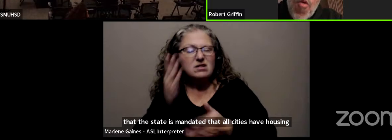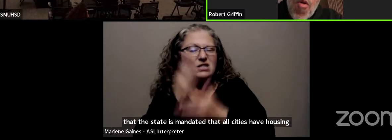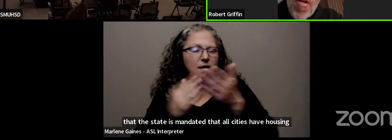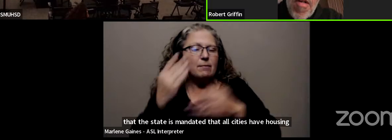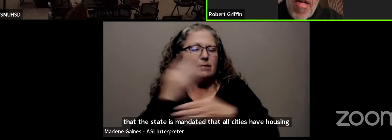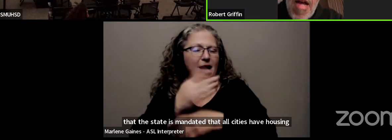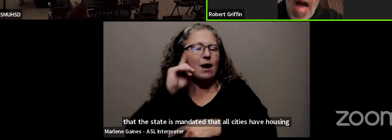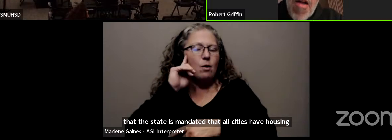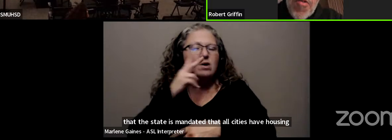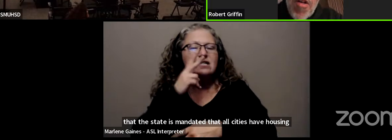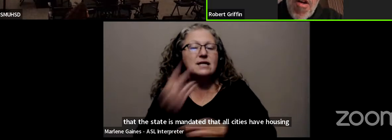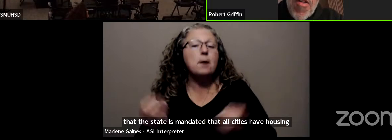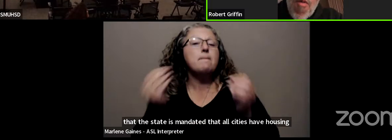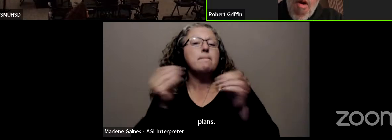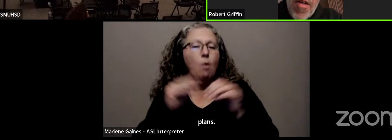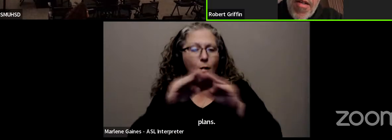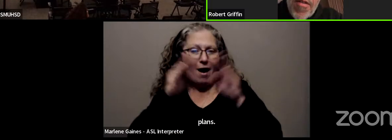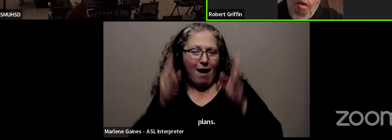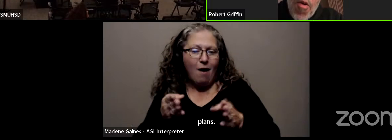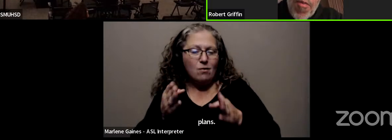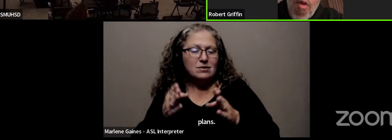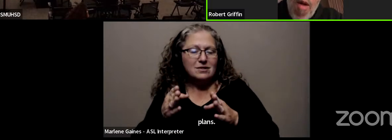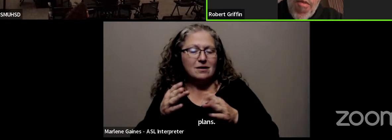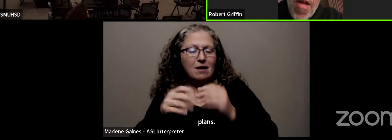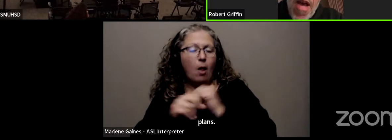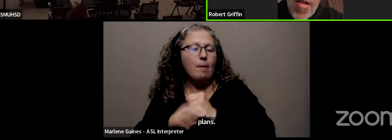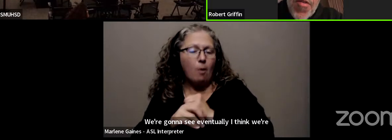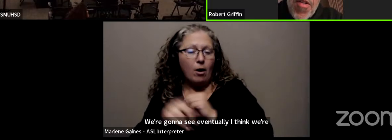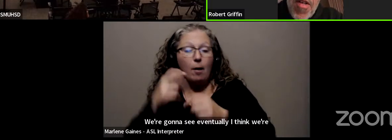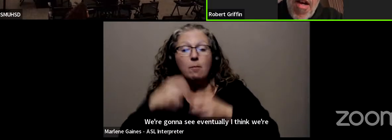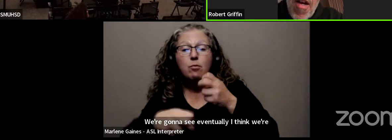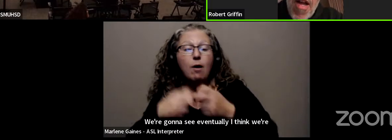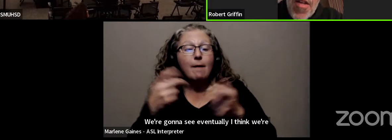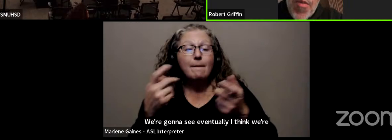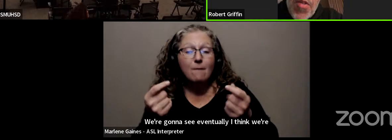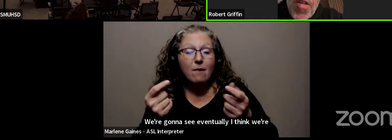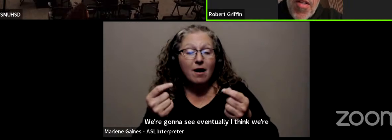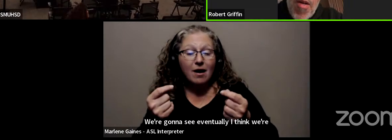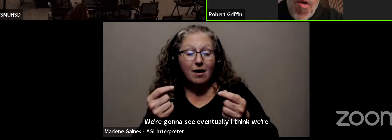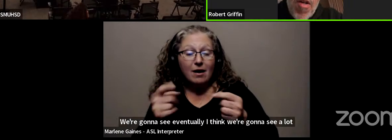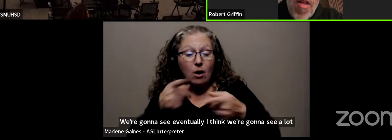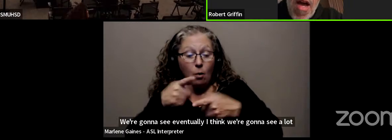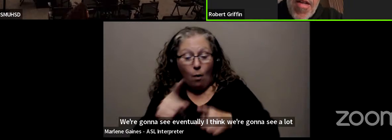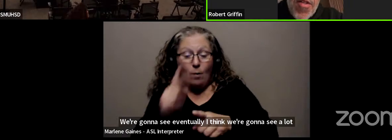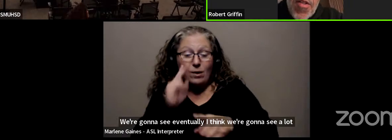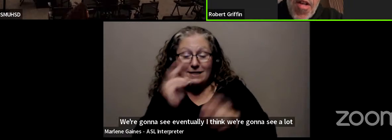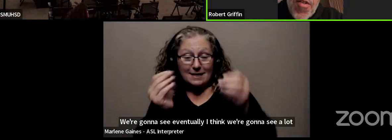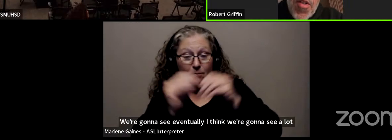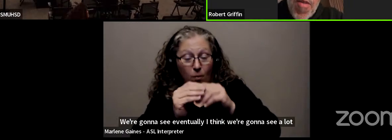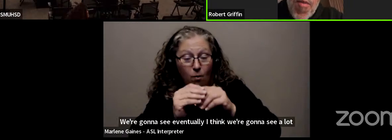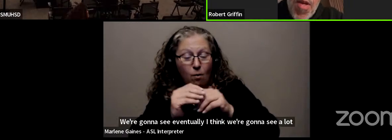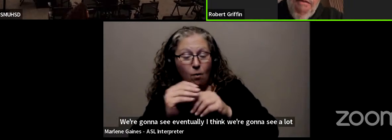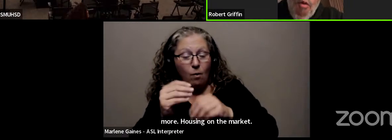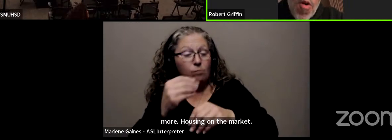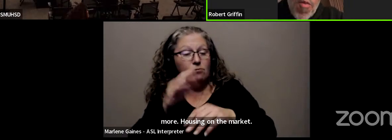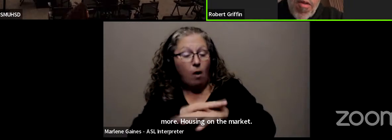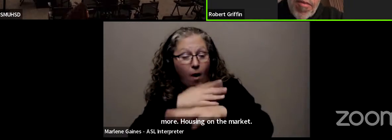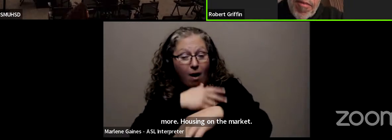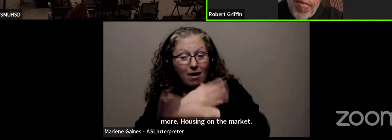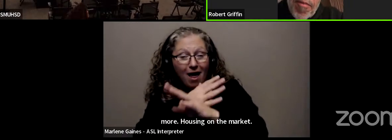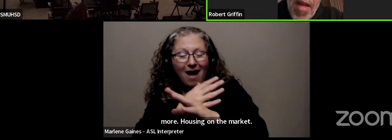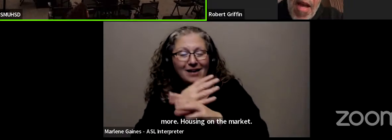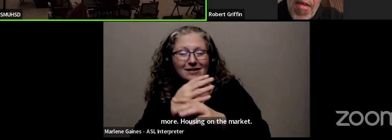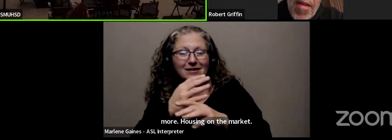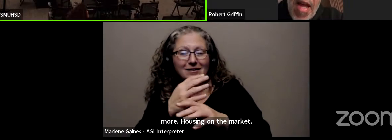see a lot more housing on the market. Of course, the problem with that is as we see it come online, it just doesn't seem to be